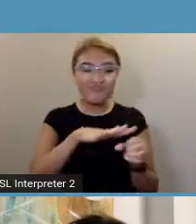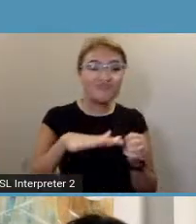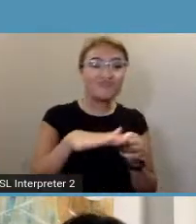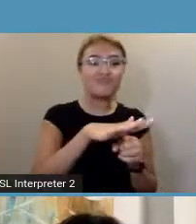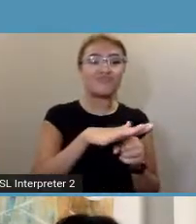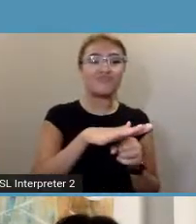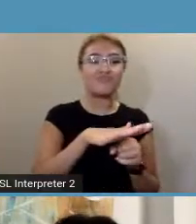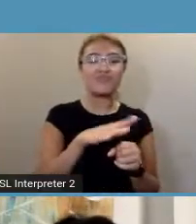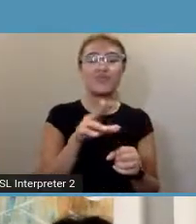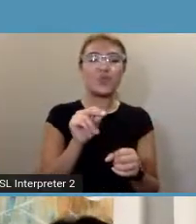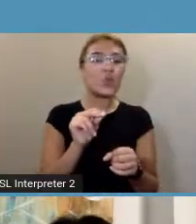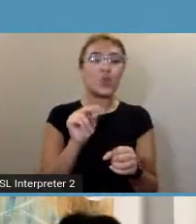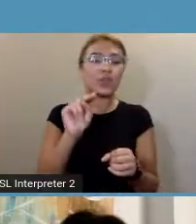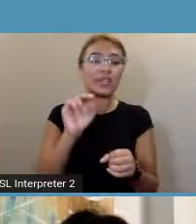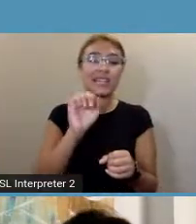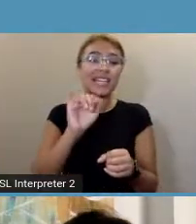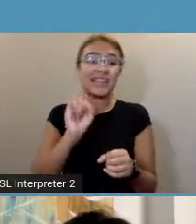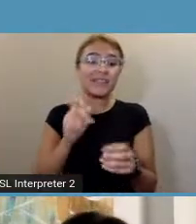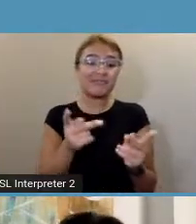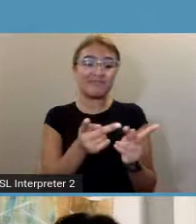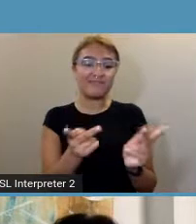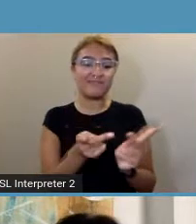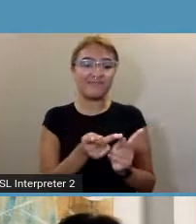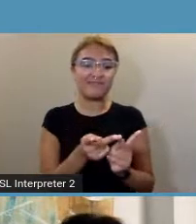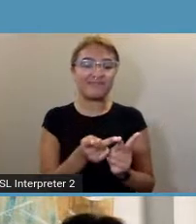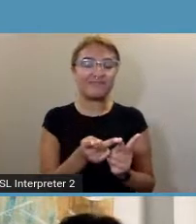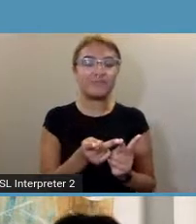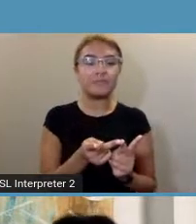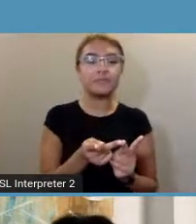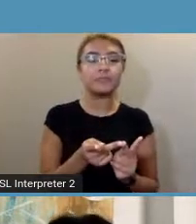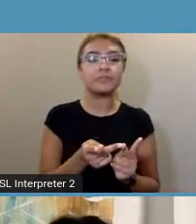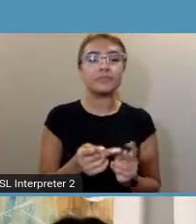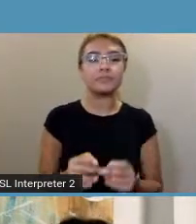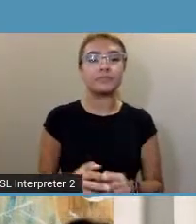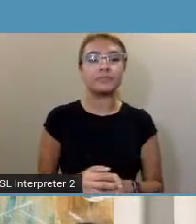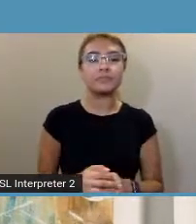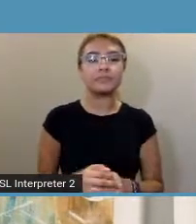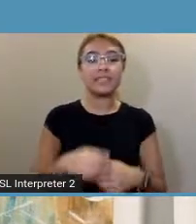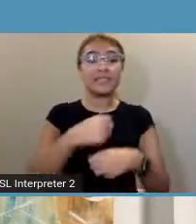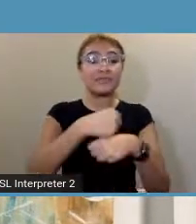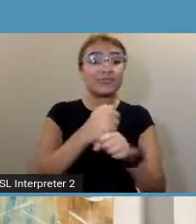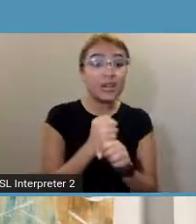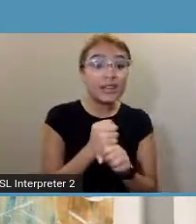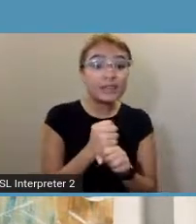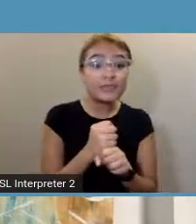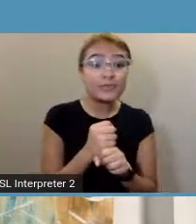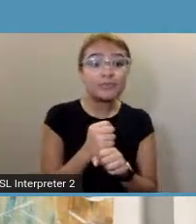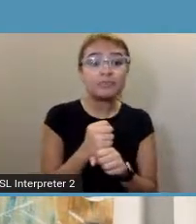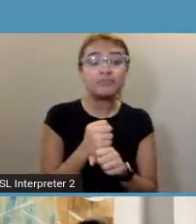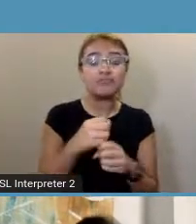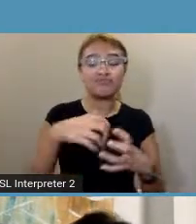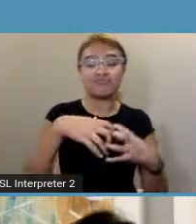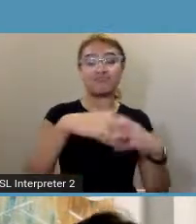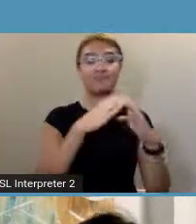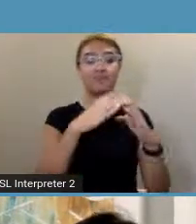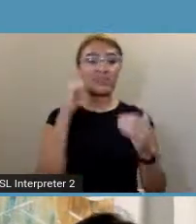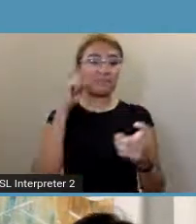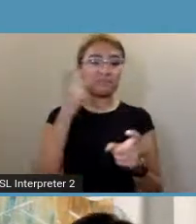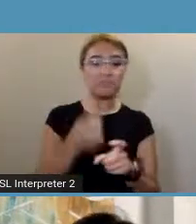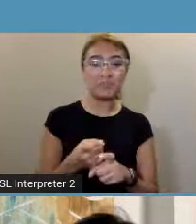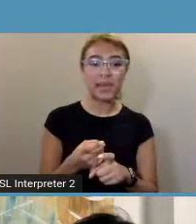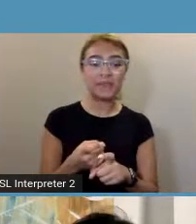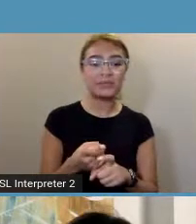significant sites in it, and in effect what this meant was that it was created to create a Spanish